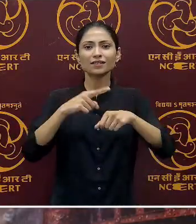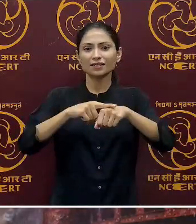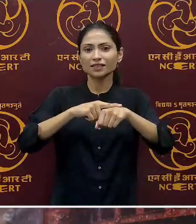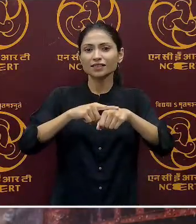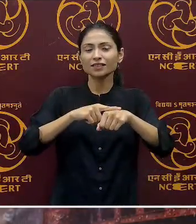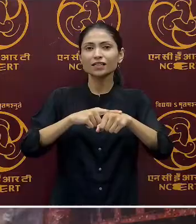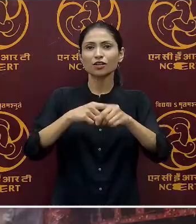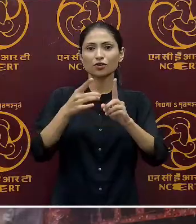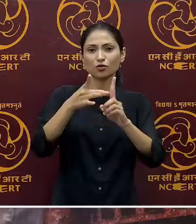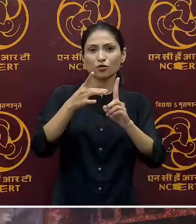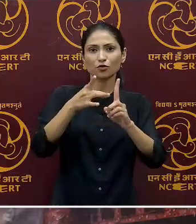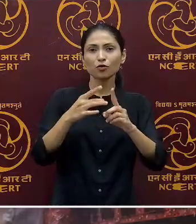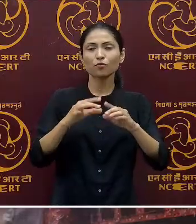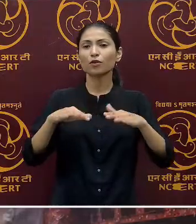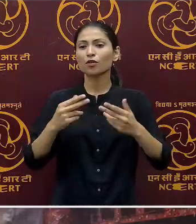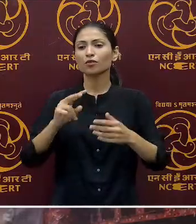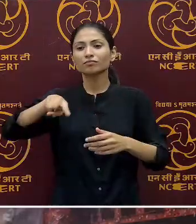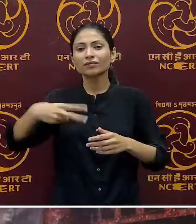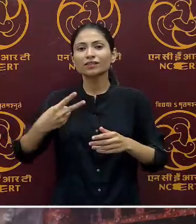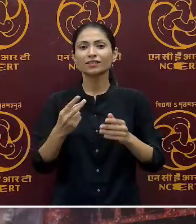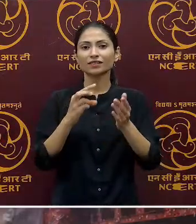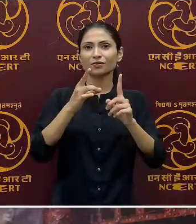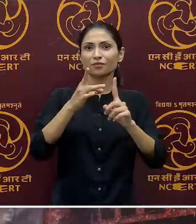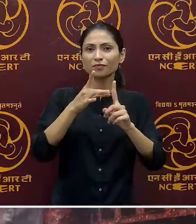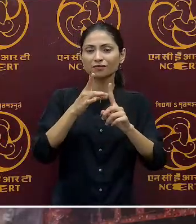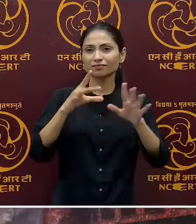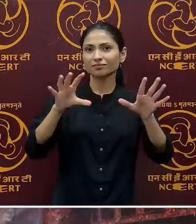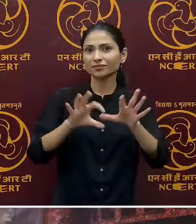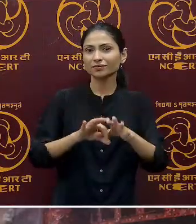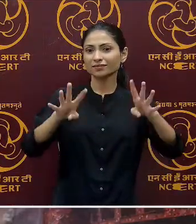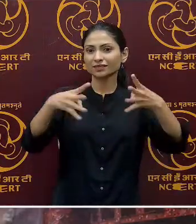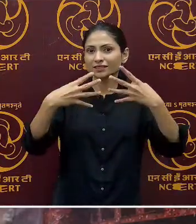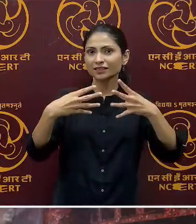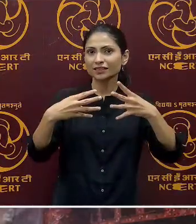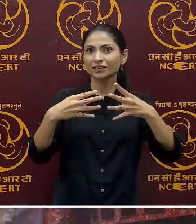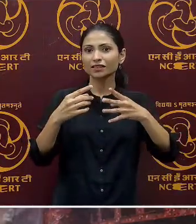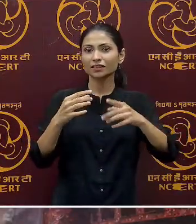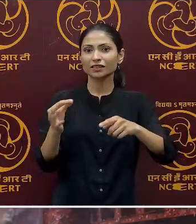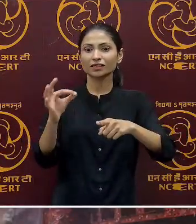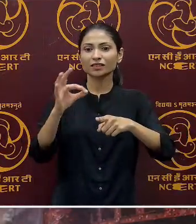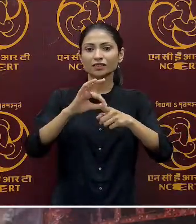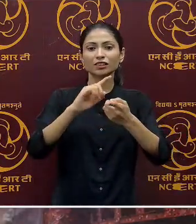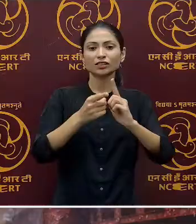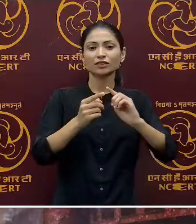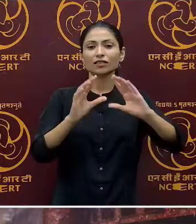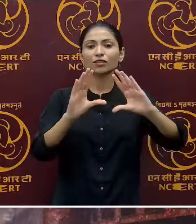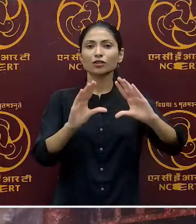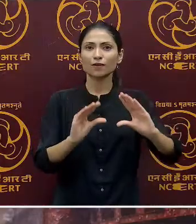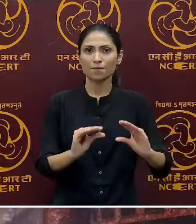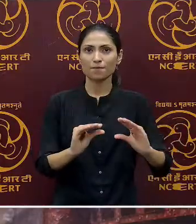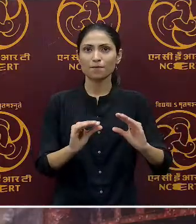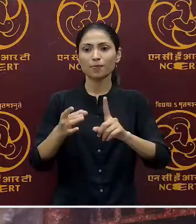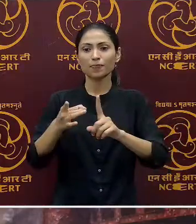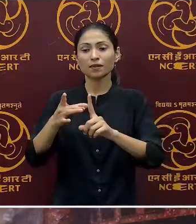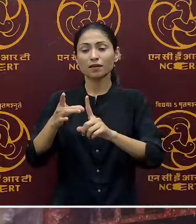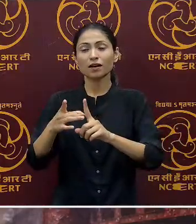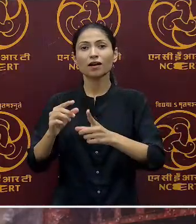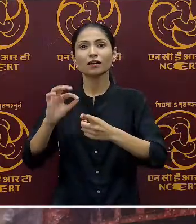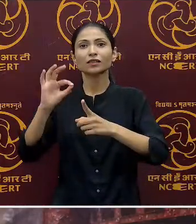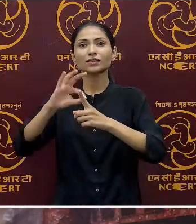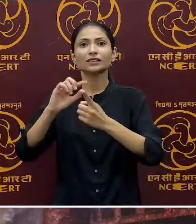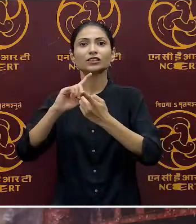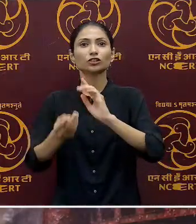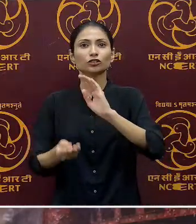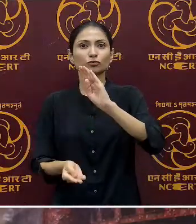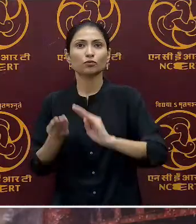metals. So and also the we can see the areas near the sea, the bridges